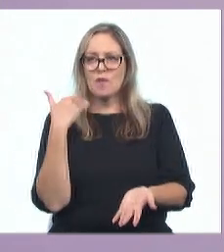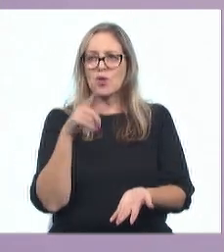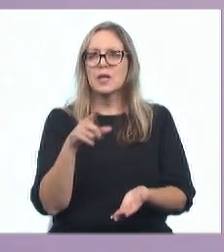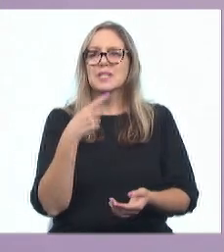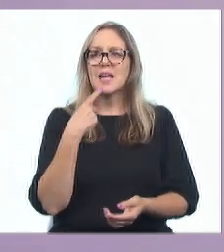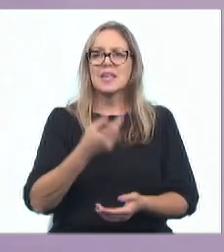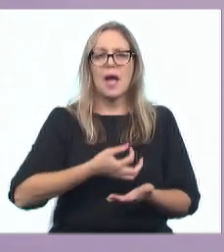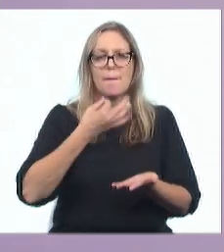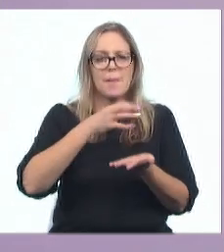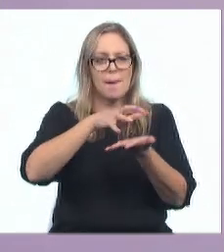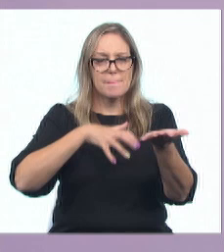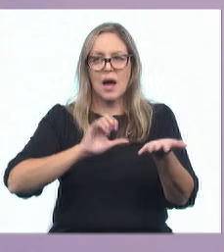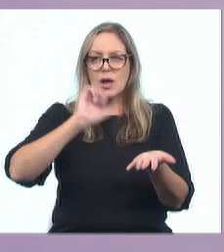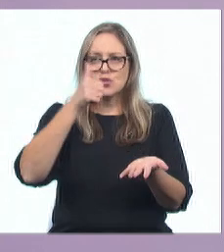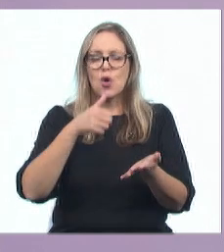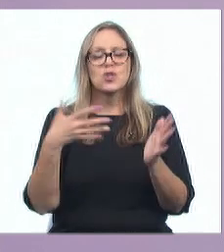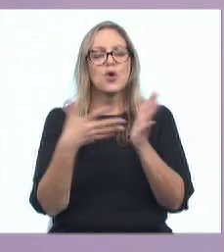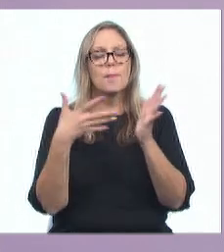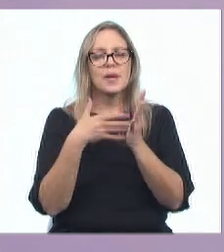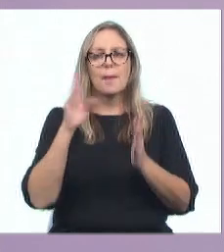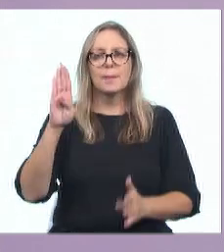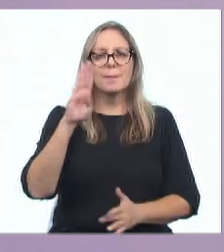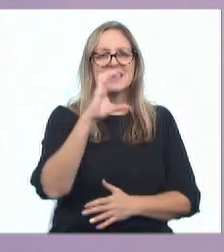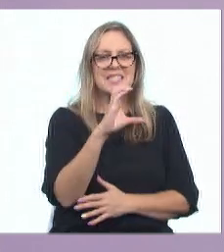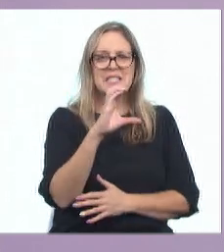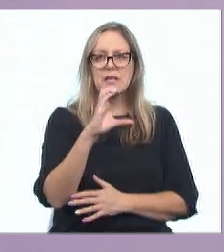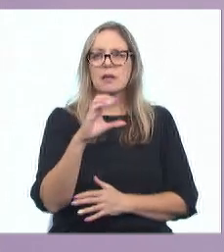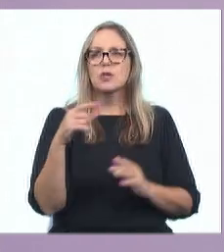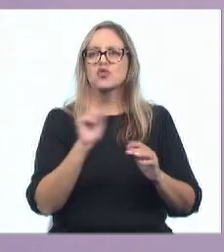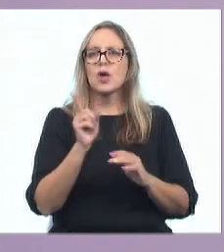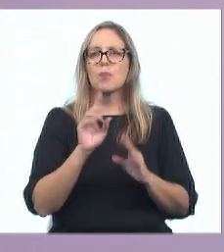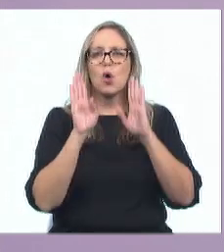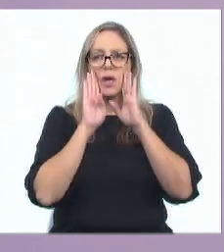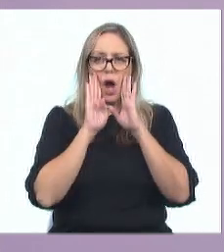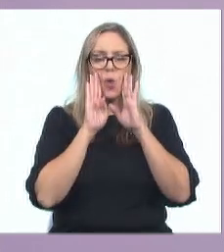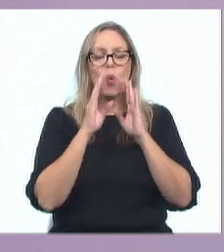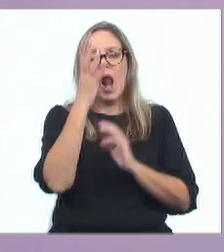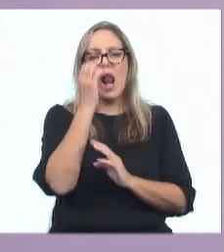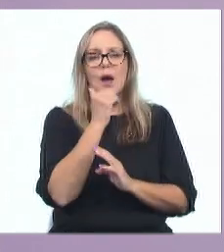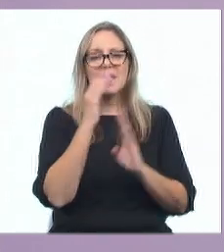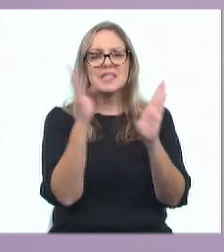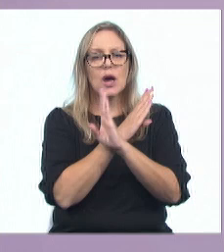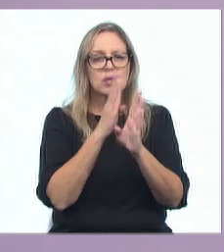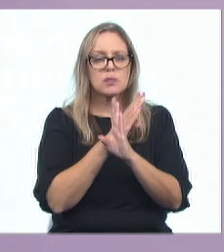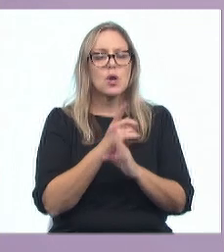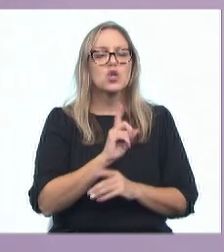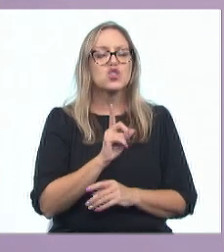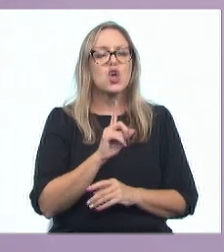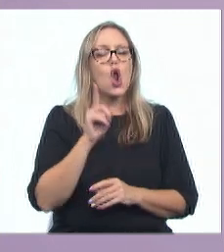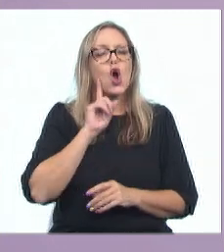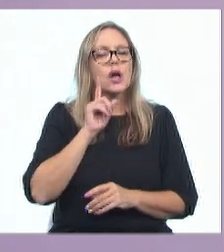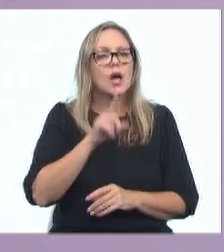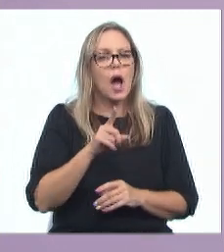article criticizing the BBC for not calling Hamas terrorists and for not calling the attacks last